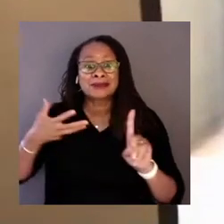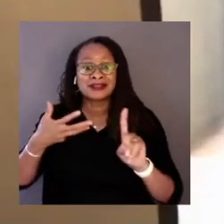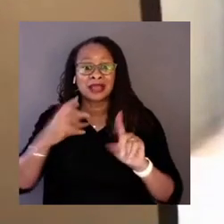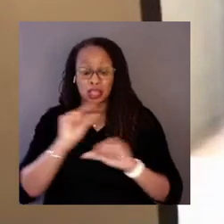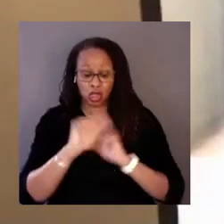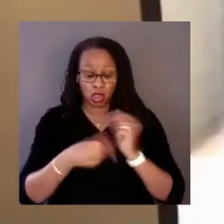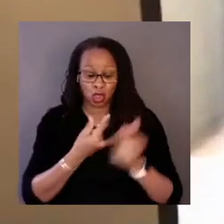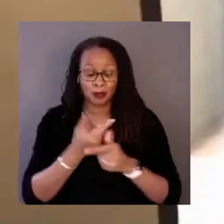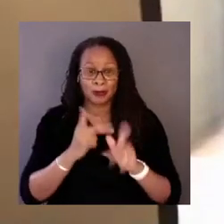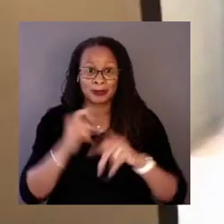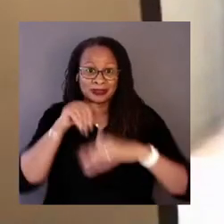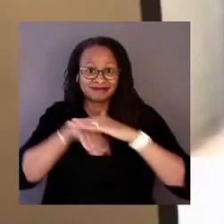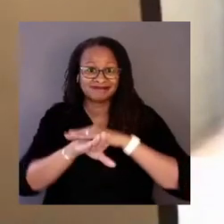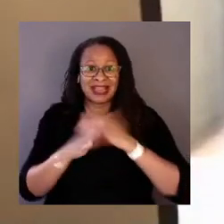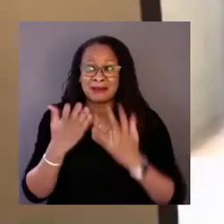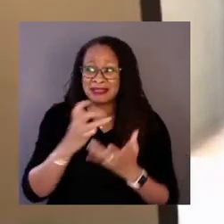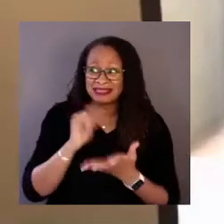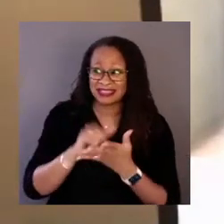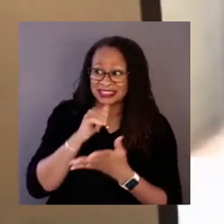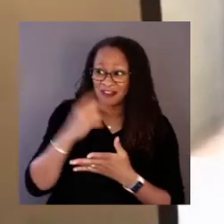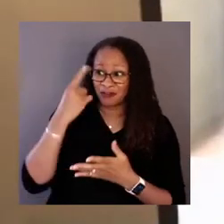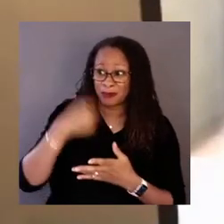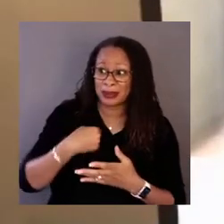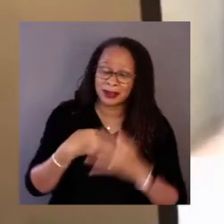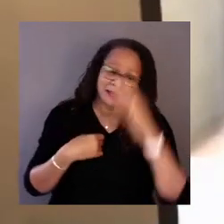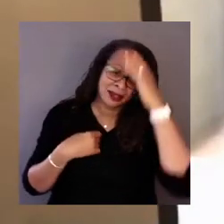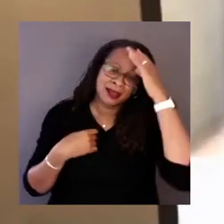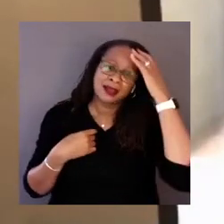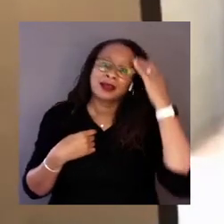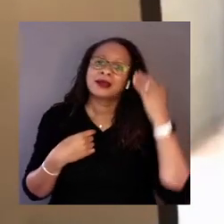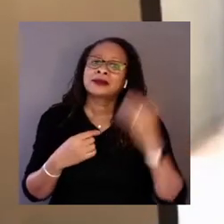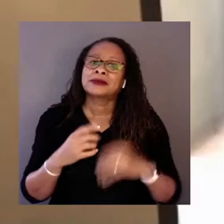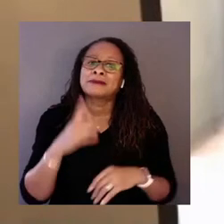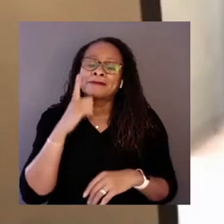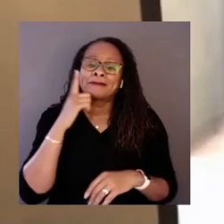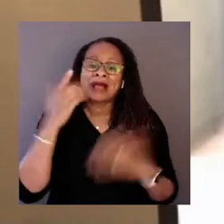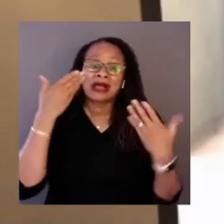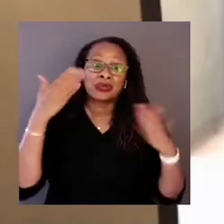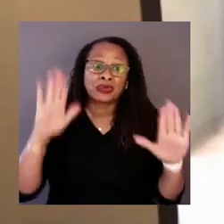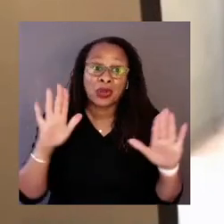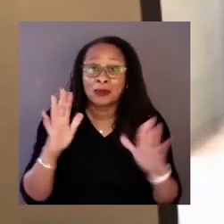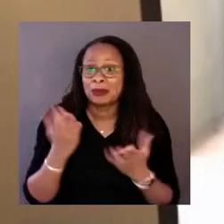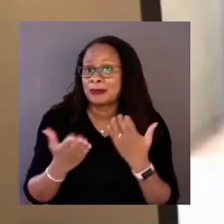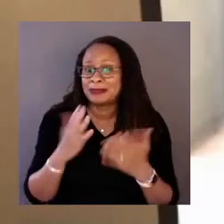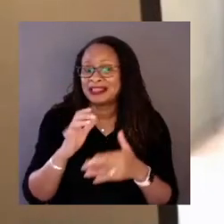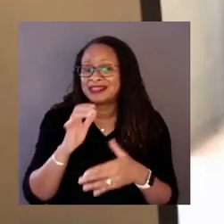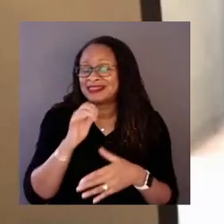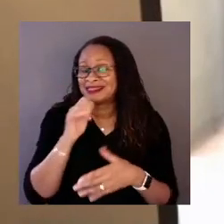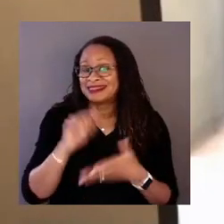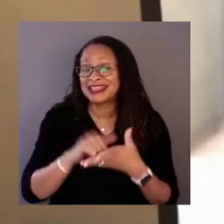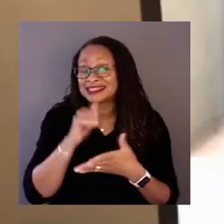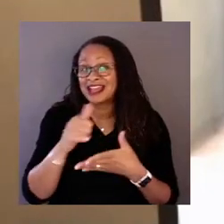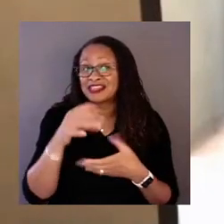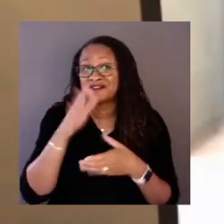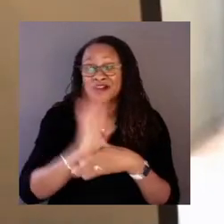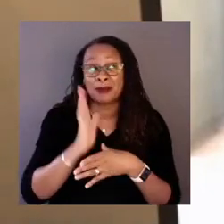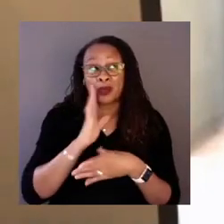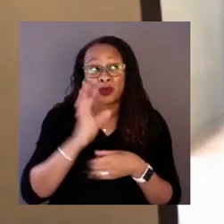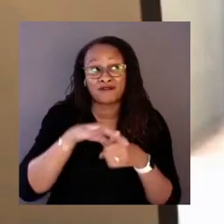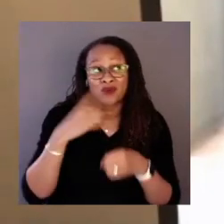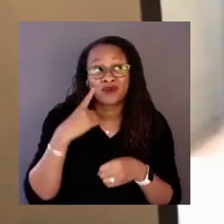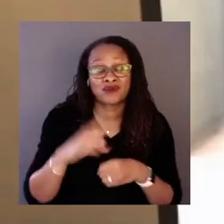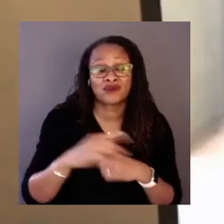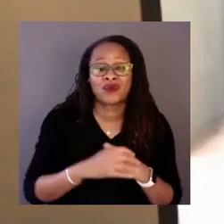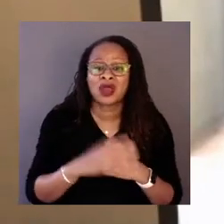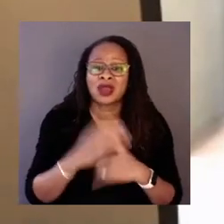maybe that's not for me. So maybe not, I don't know, but maybe that's not the film that I'm going to vote for. That's the only thing I could think of, was like, because that movie was so strong